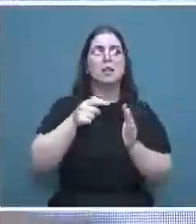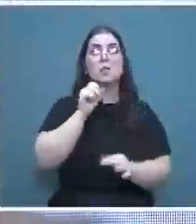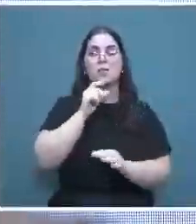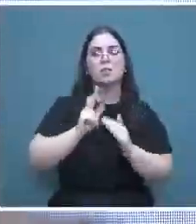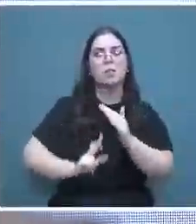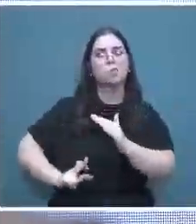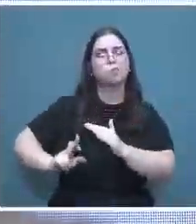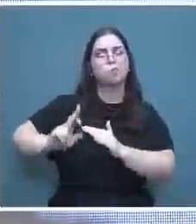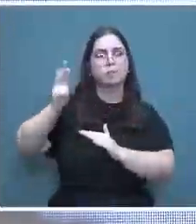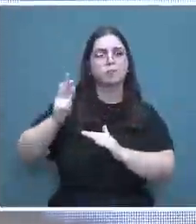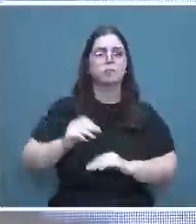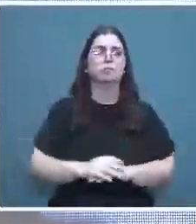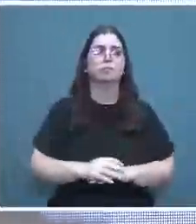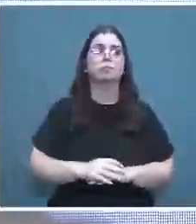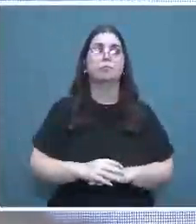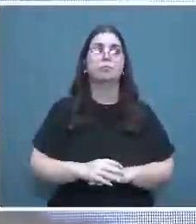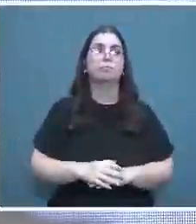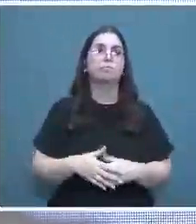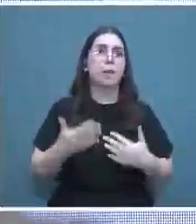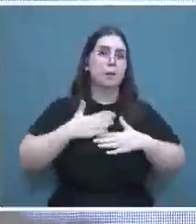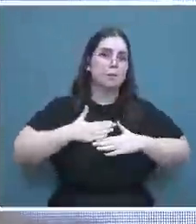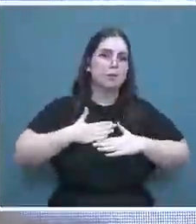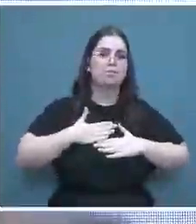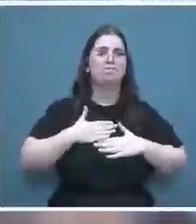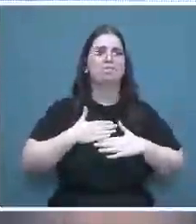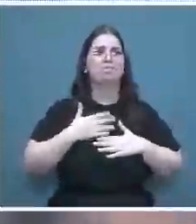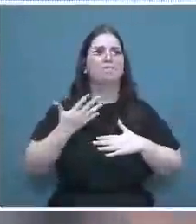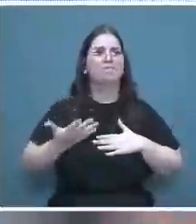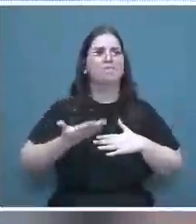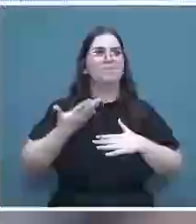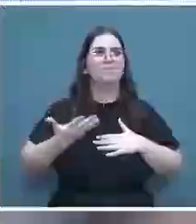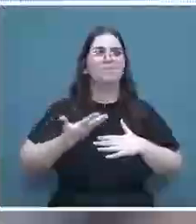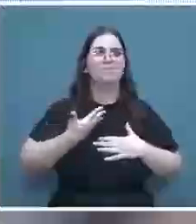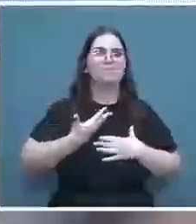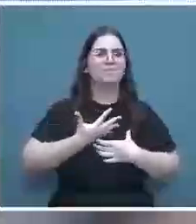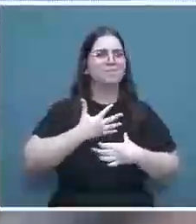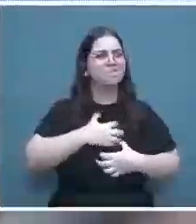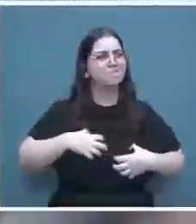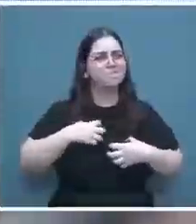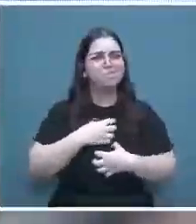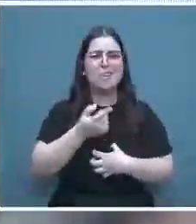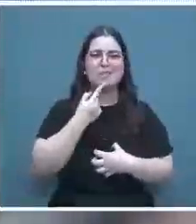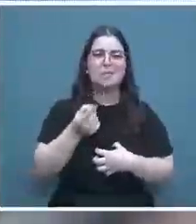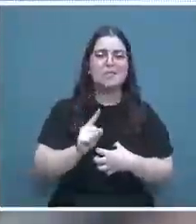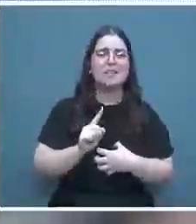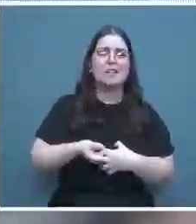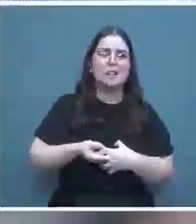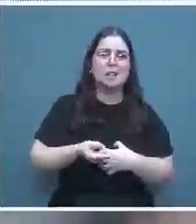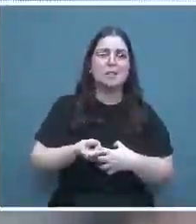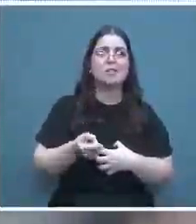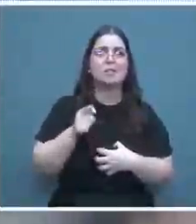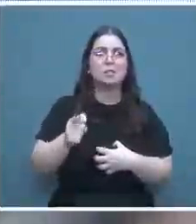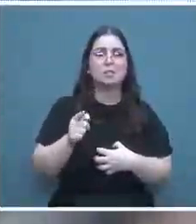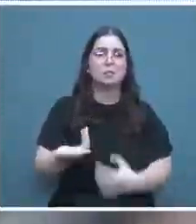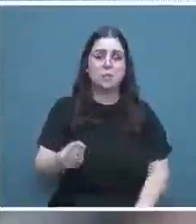higher. And for me, it's very, very, very horrifying to comprehend that the younger Ukrainian